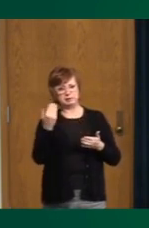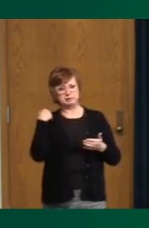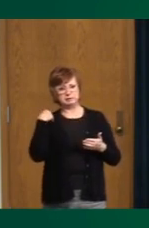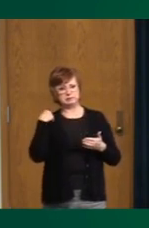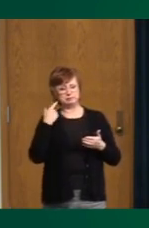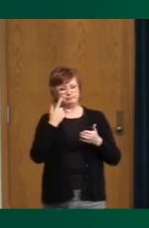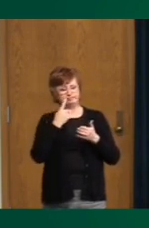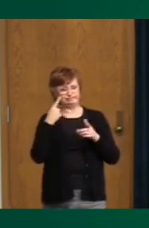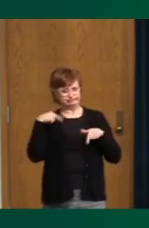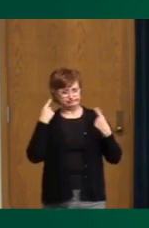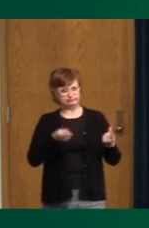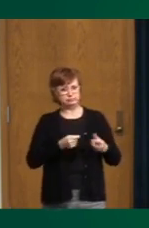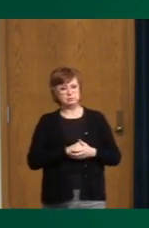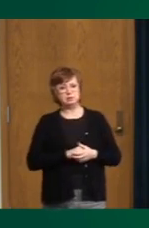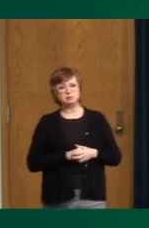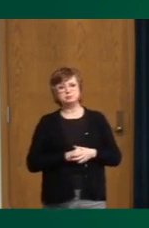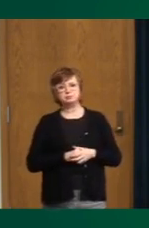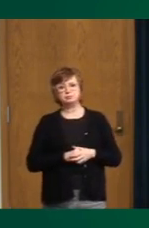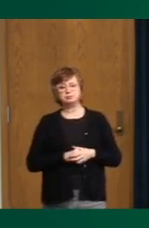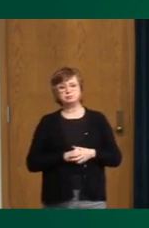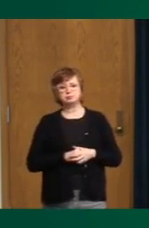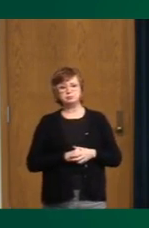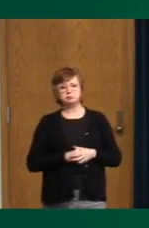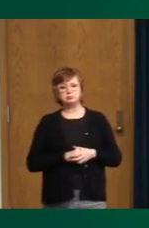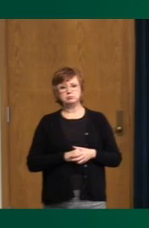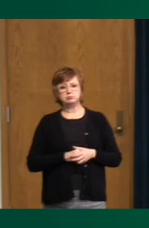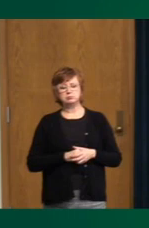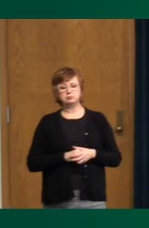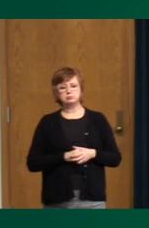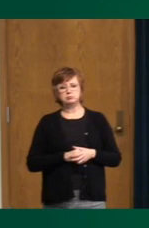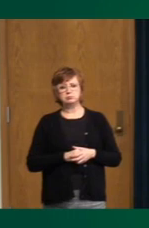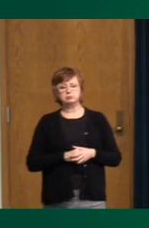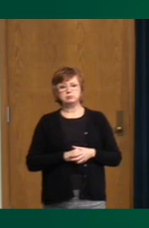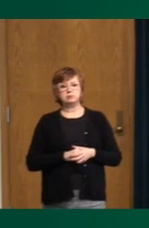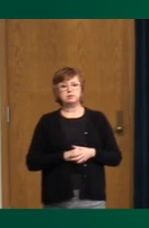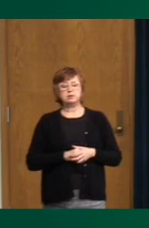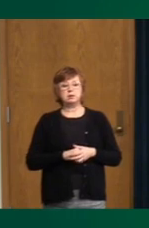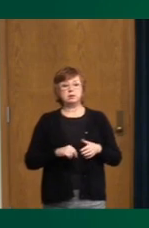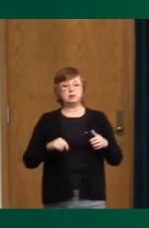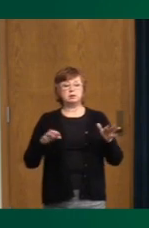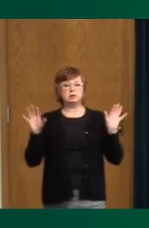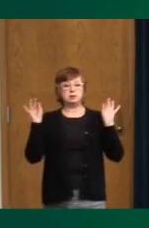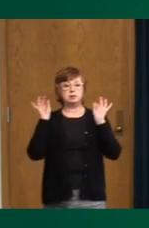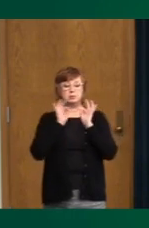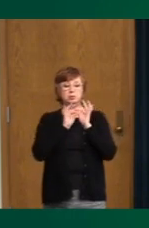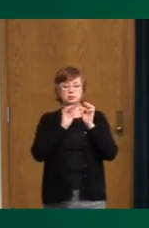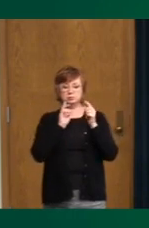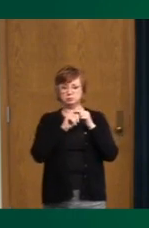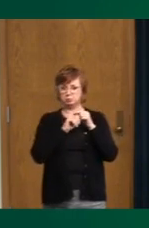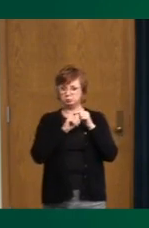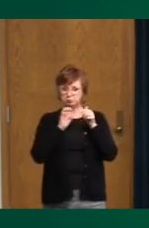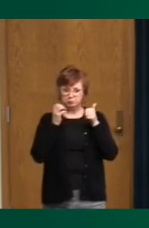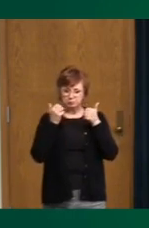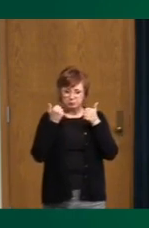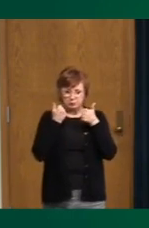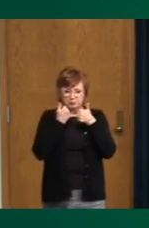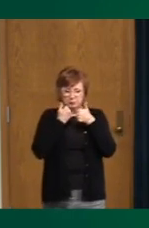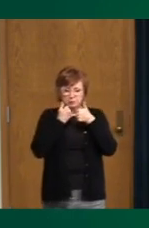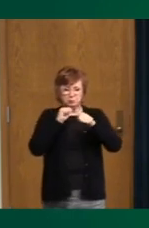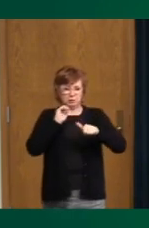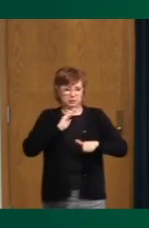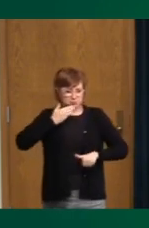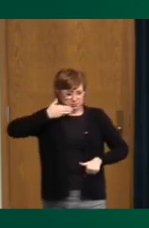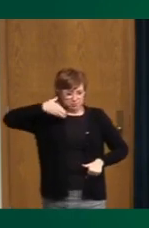need to use every opportunity, every tool that we have in our box to ensure that we are slowing the spread